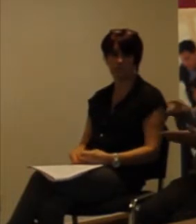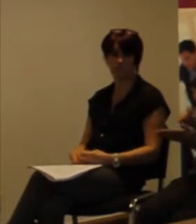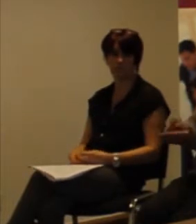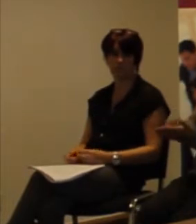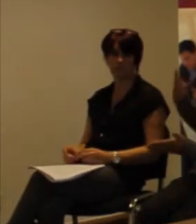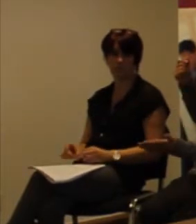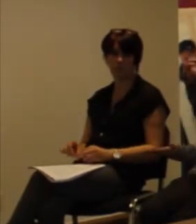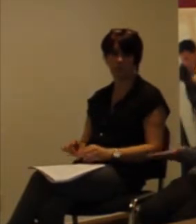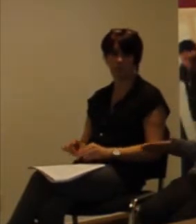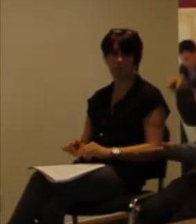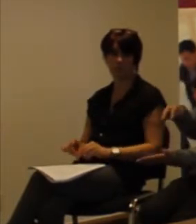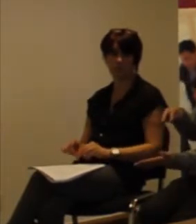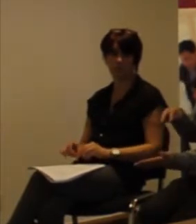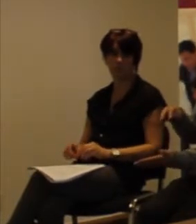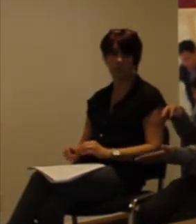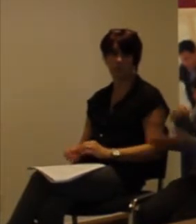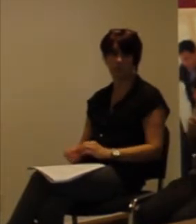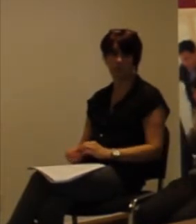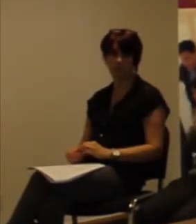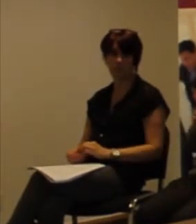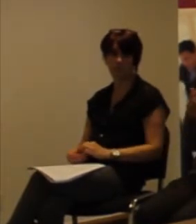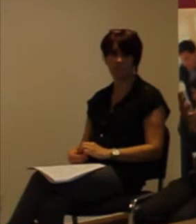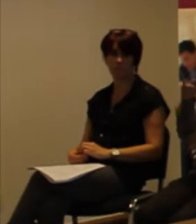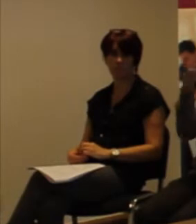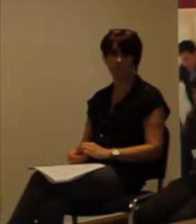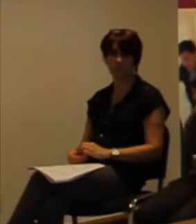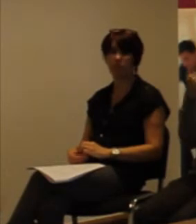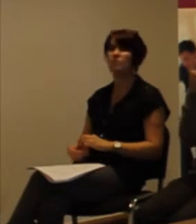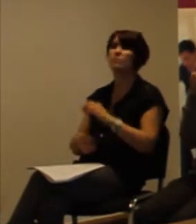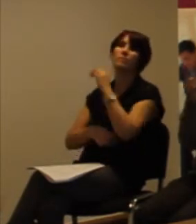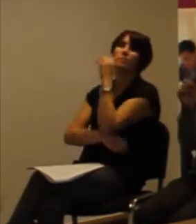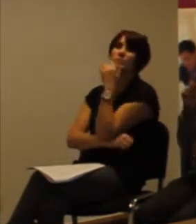vice versa. So points to consider, but that this